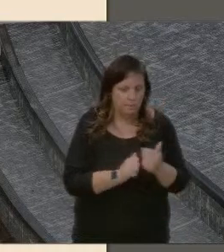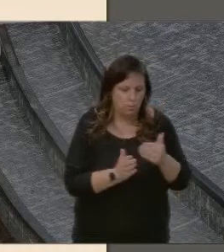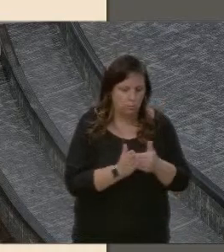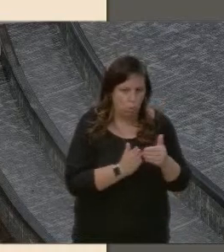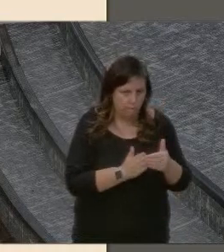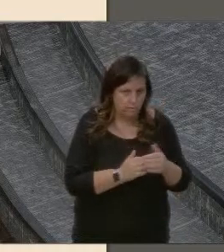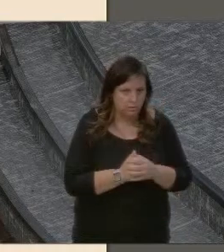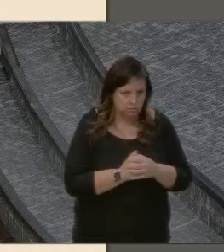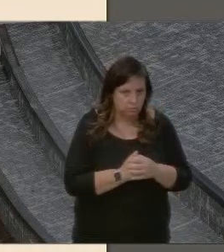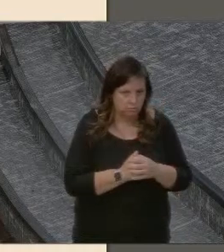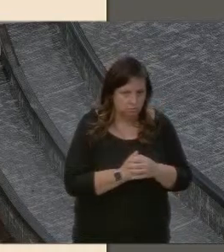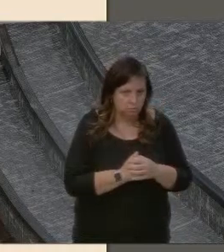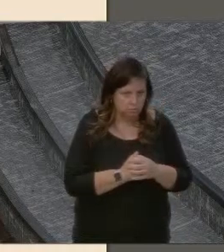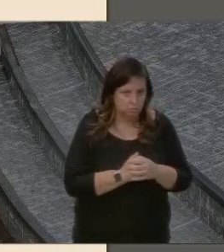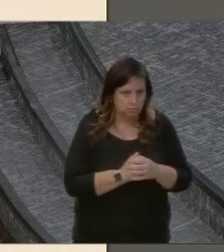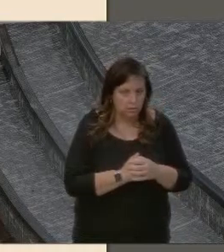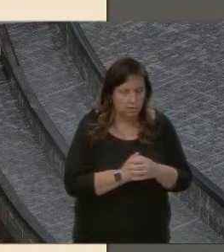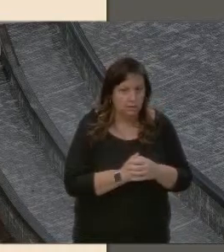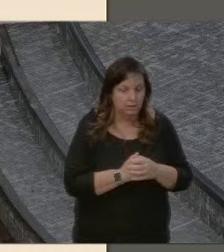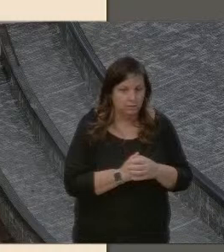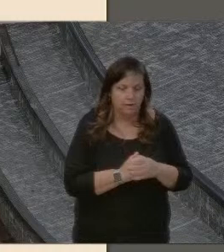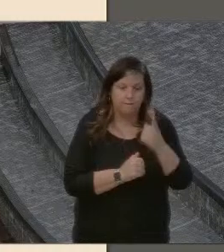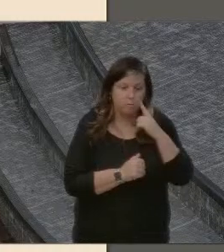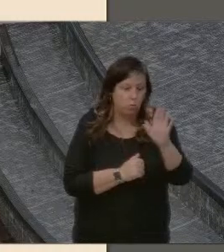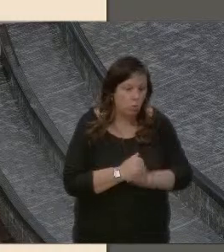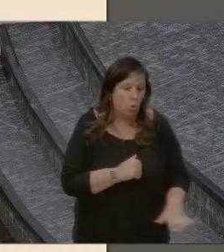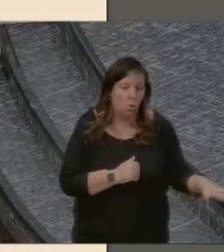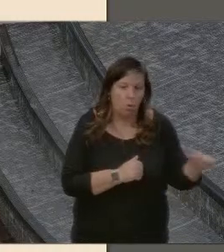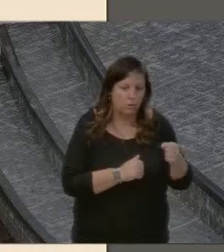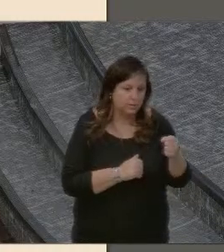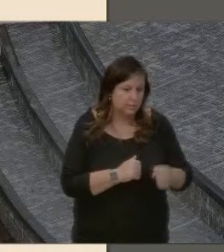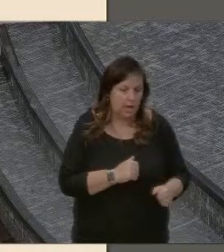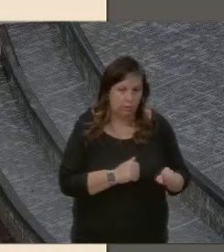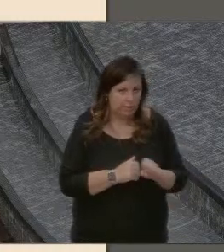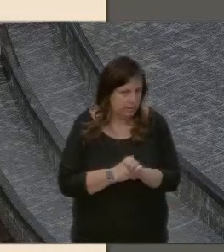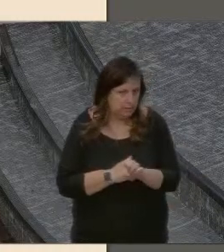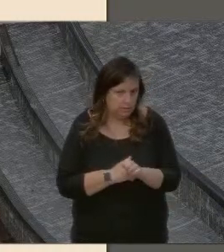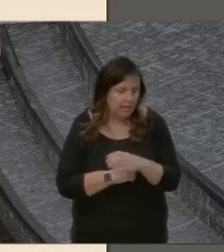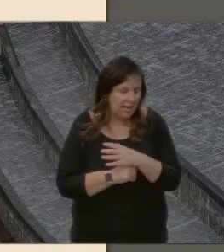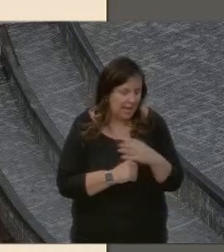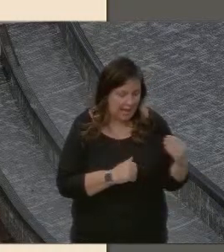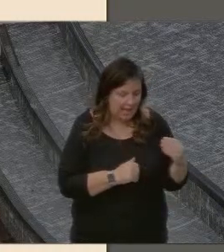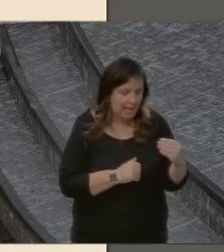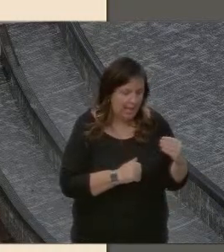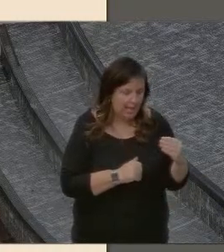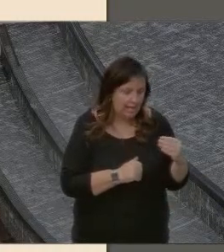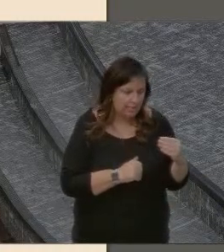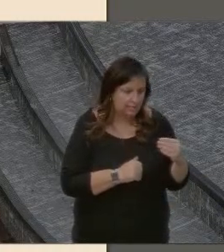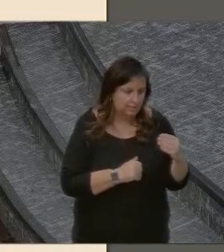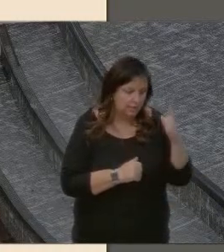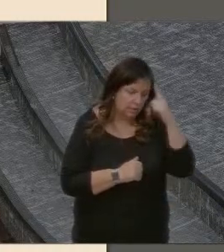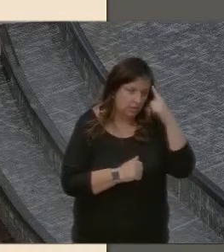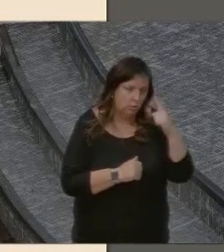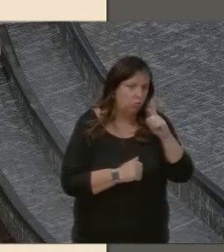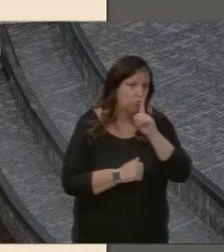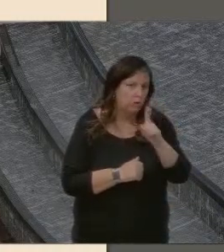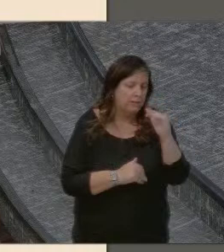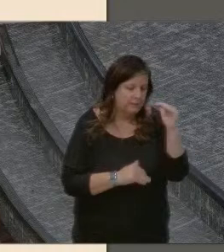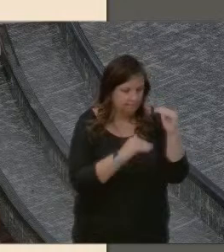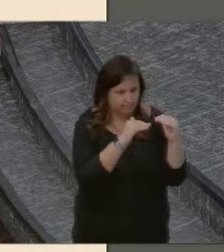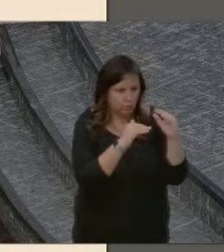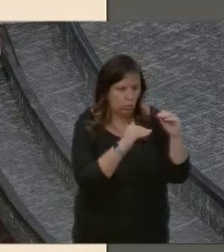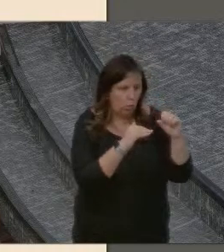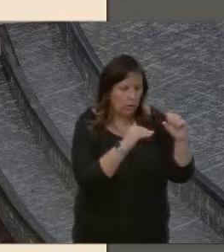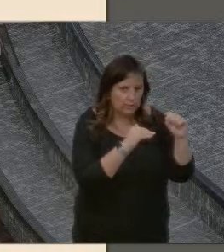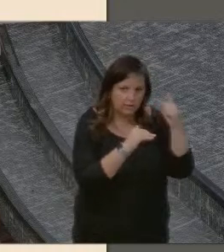frequently occurring consequence in the Southeast, and it's right next to OSS nationally. So ISS